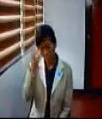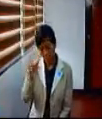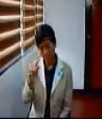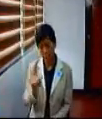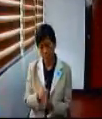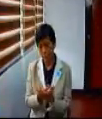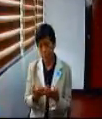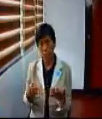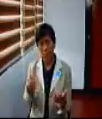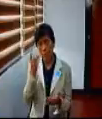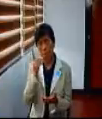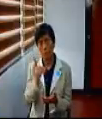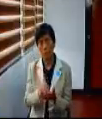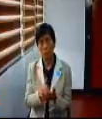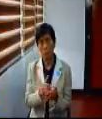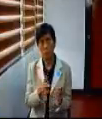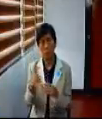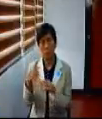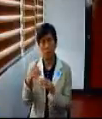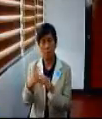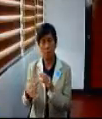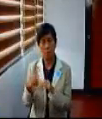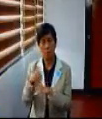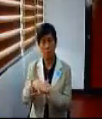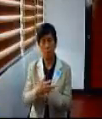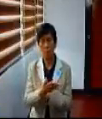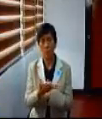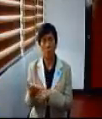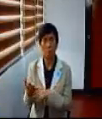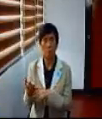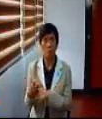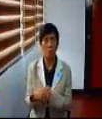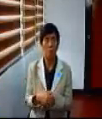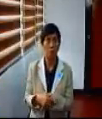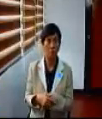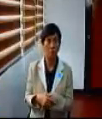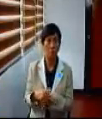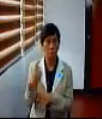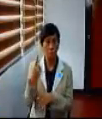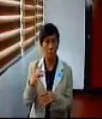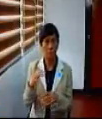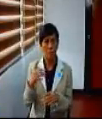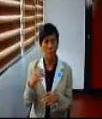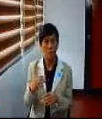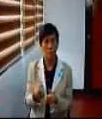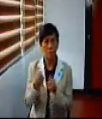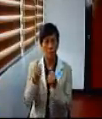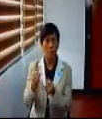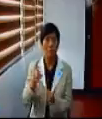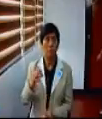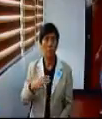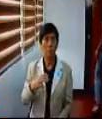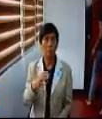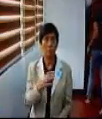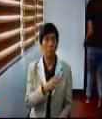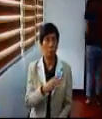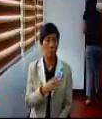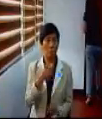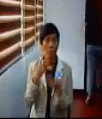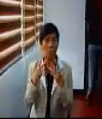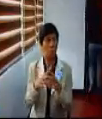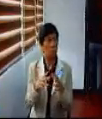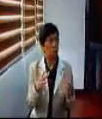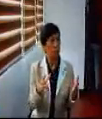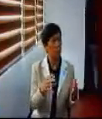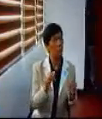documents that I've prepared and sent to you for submission to the commission. Thank you very much, Mr. Addo. You